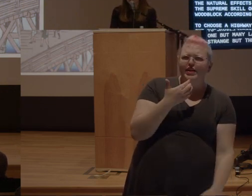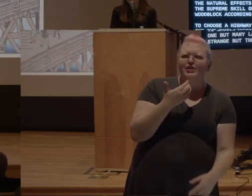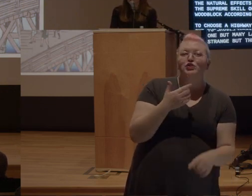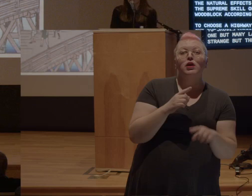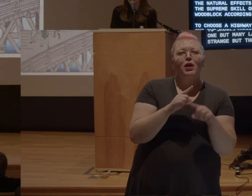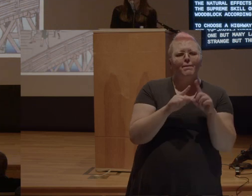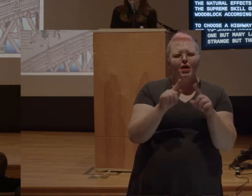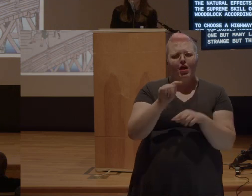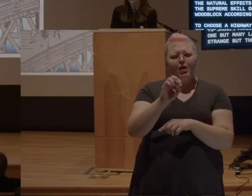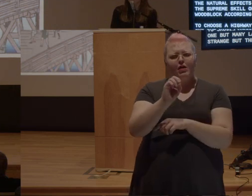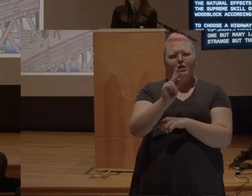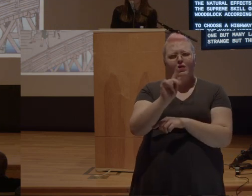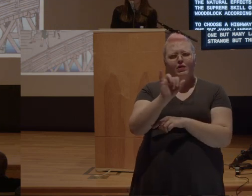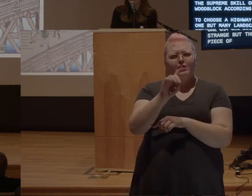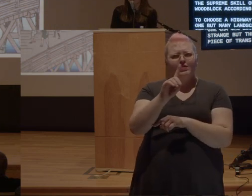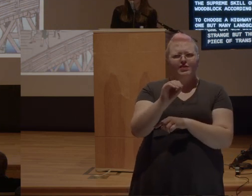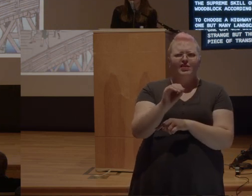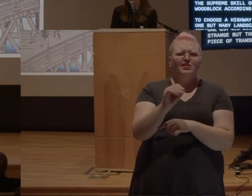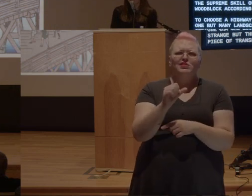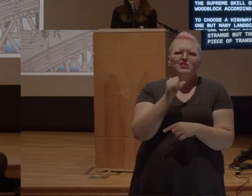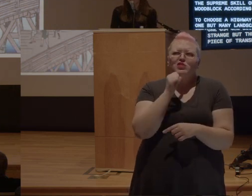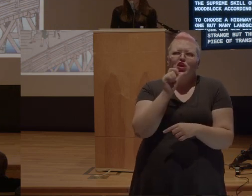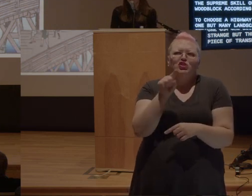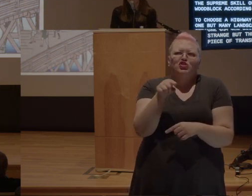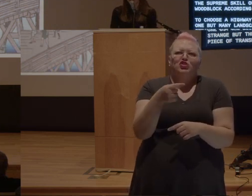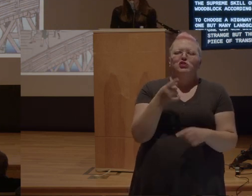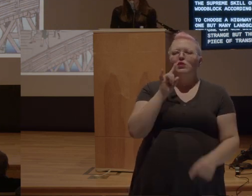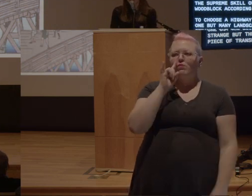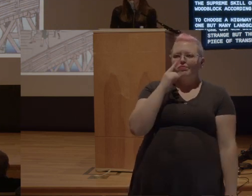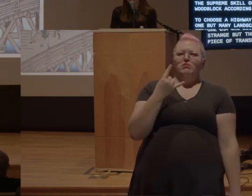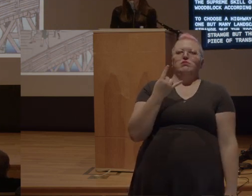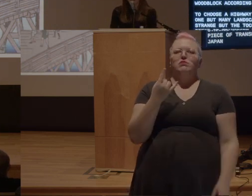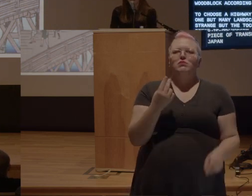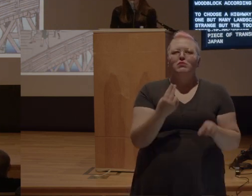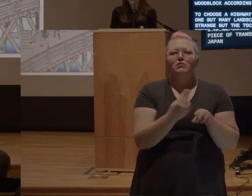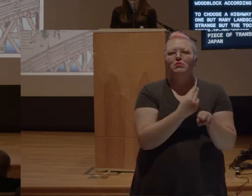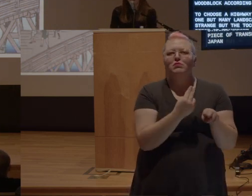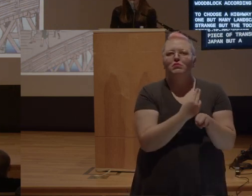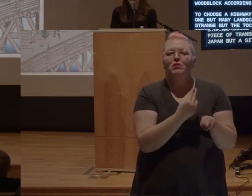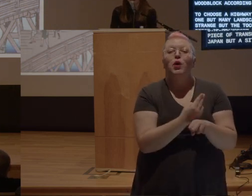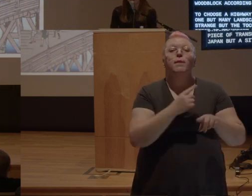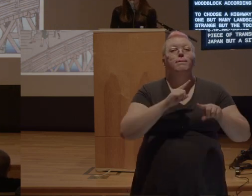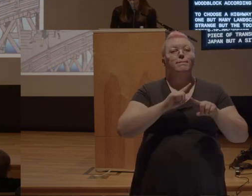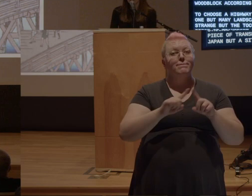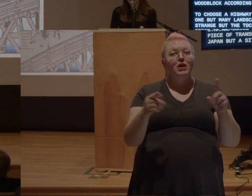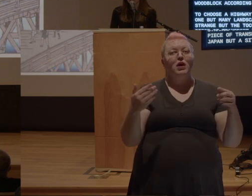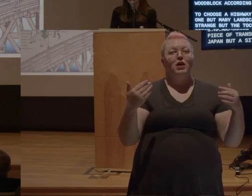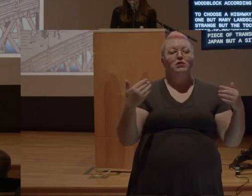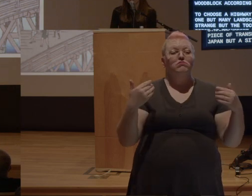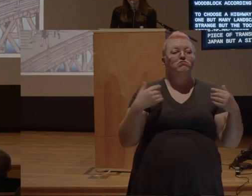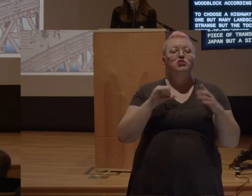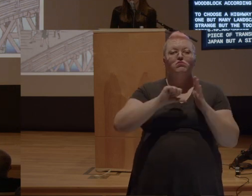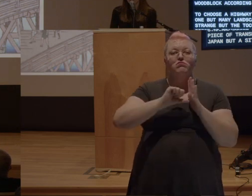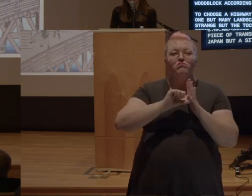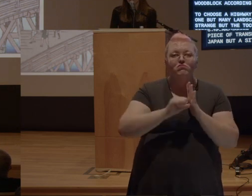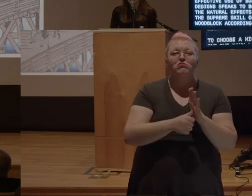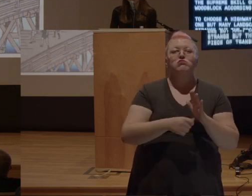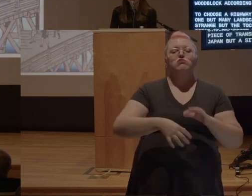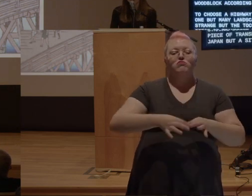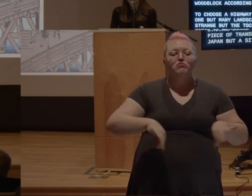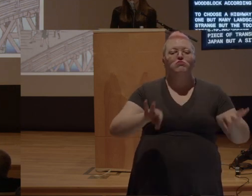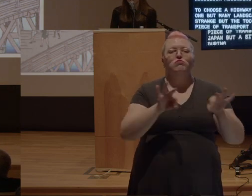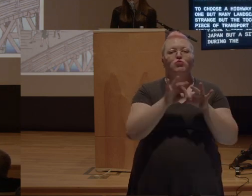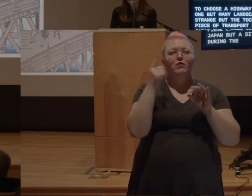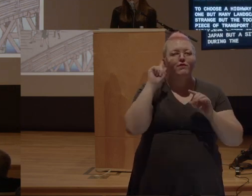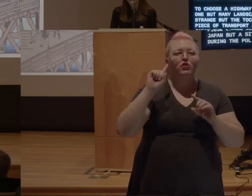a mundane piece of transport infrastructure in pre-modern Japan, but a site of great cultural significance. During